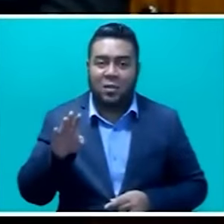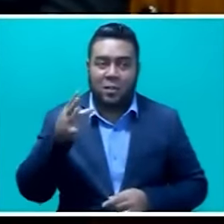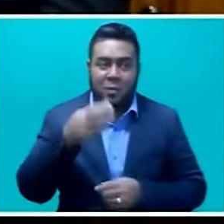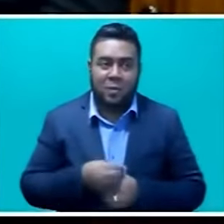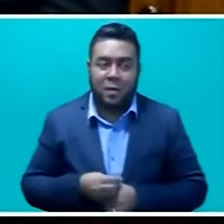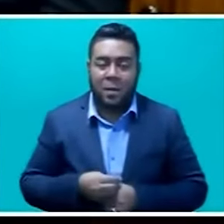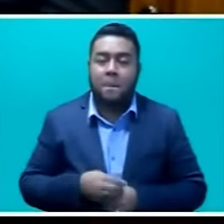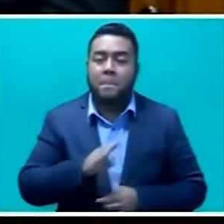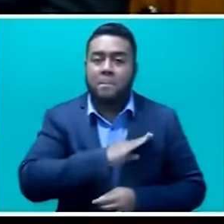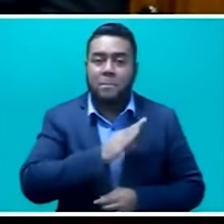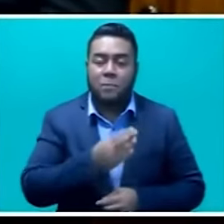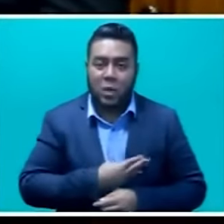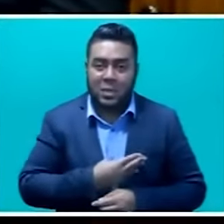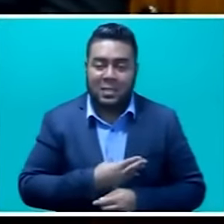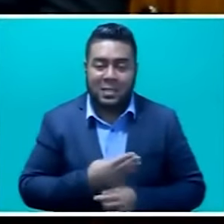of breast cancer,